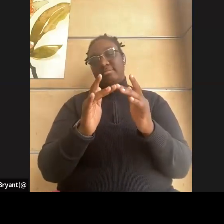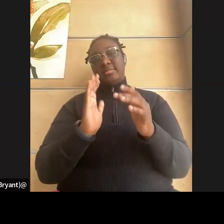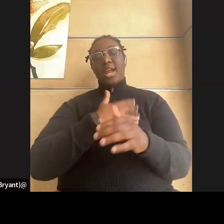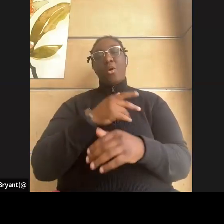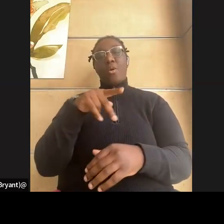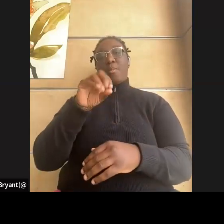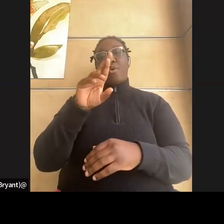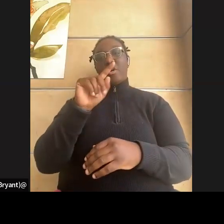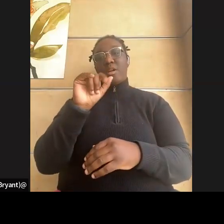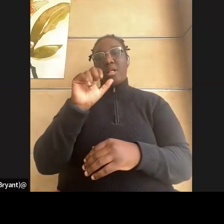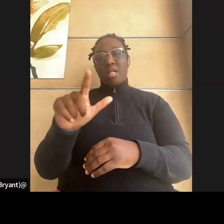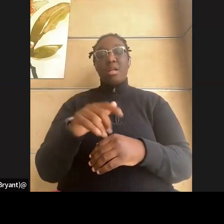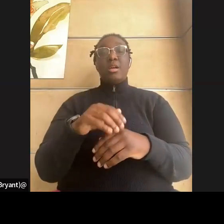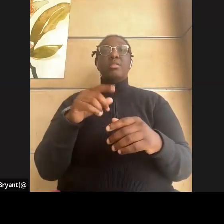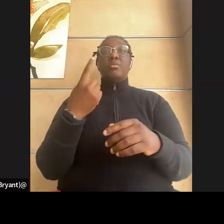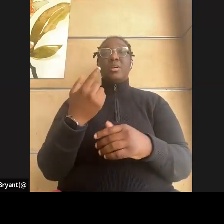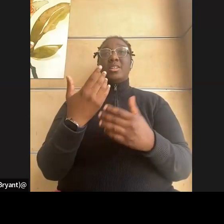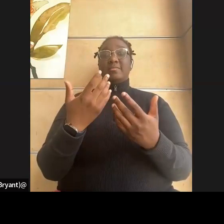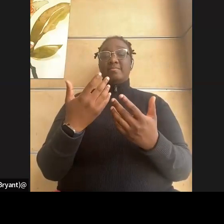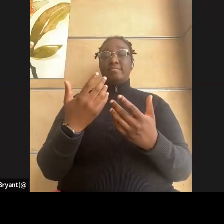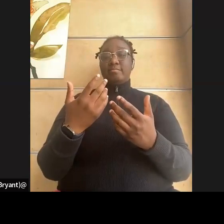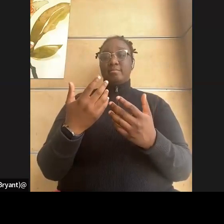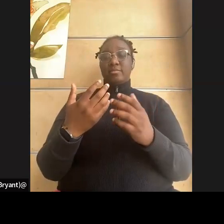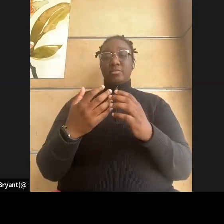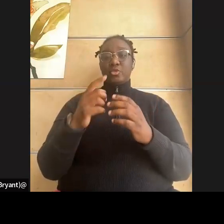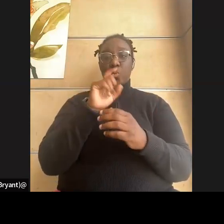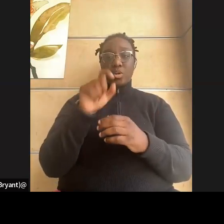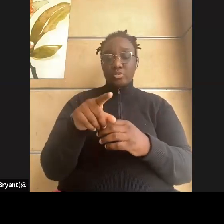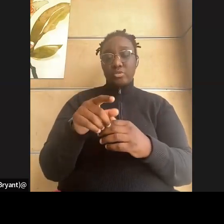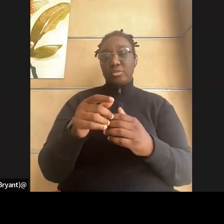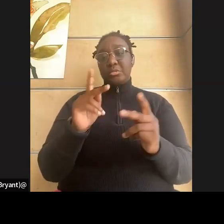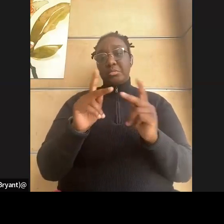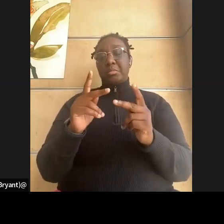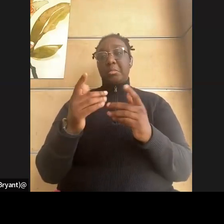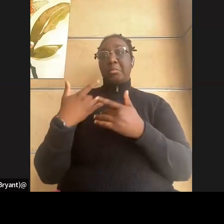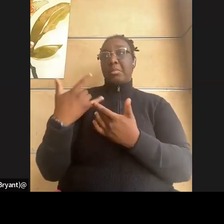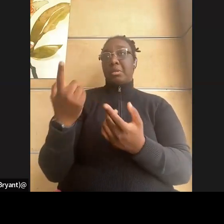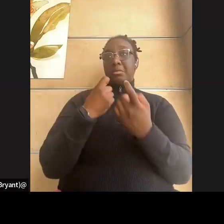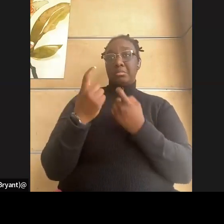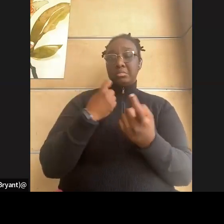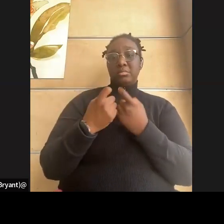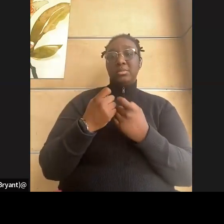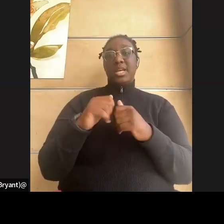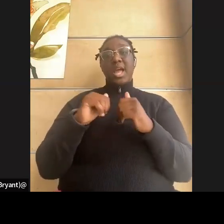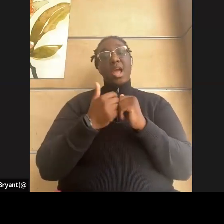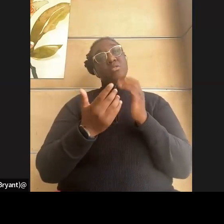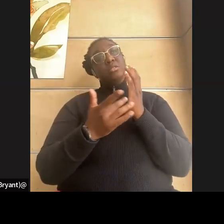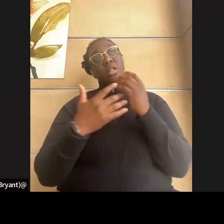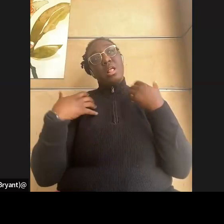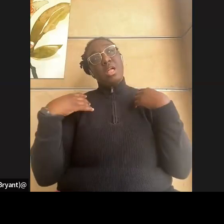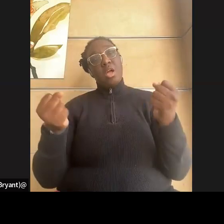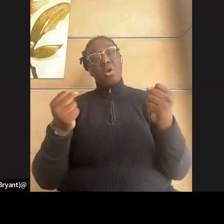equity questions we're going to be trying to answer through our evaluation is, compared to in-person visits, how does telehealth utilization vary across